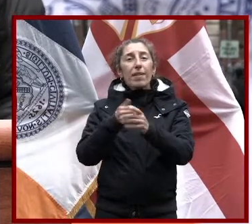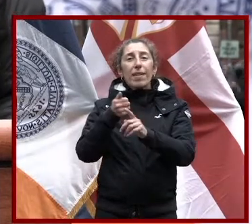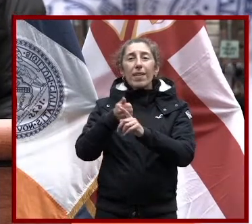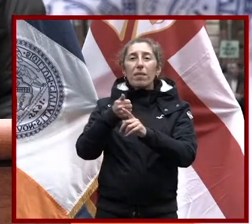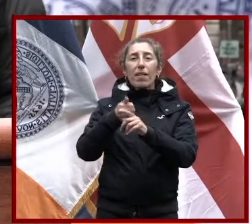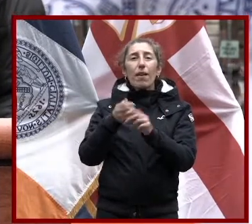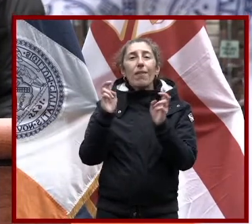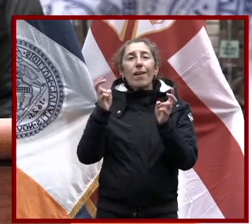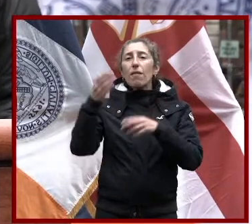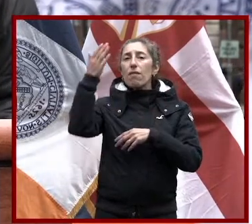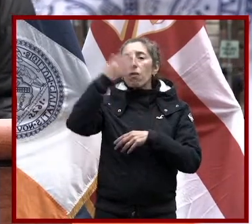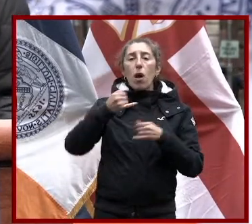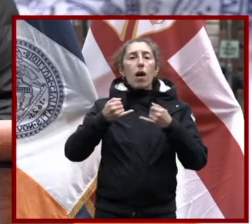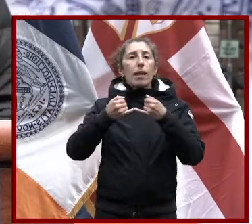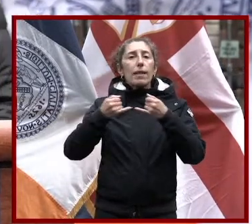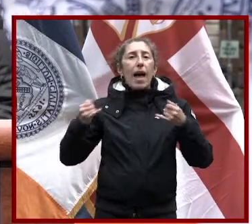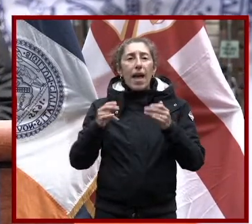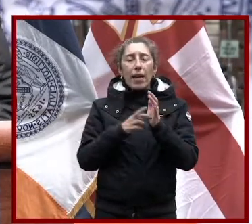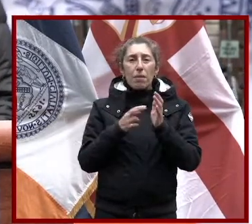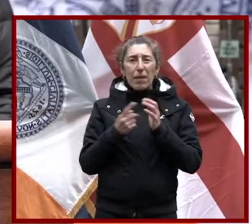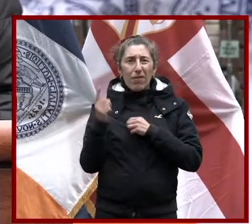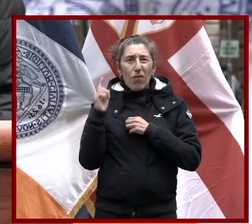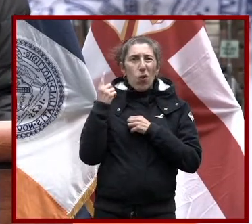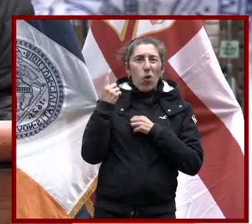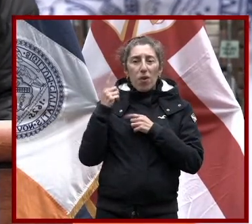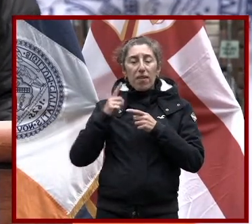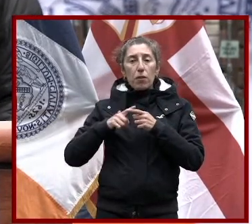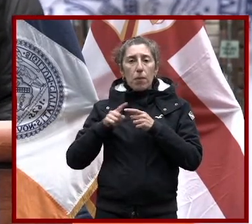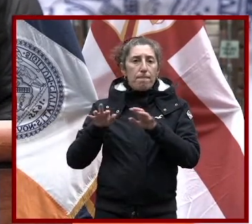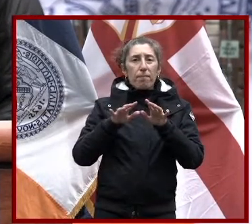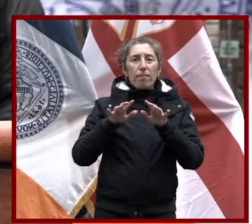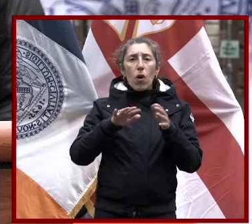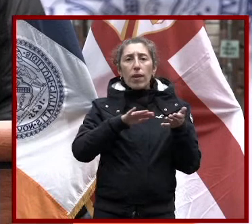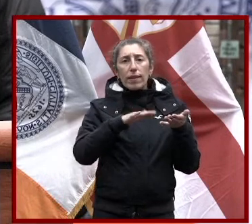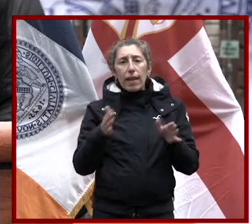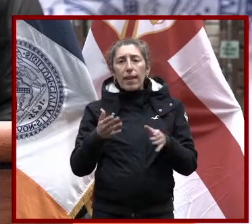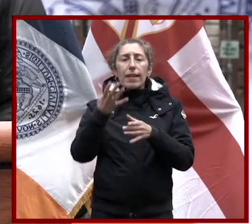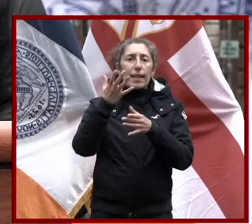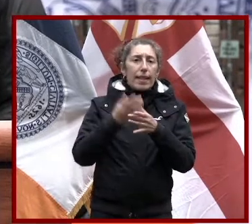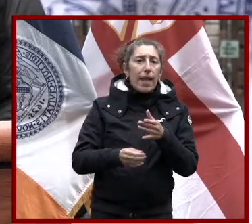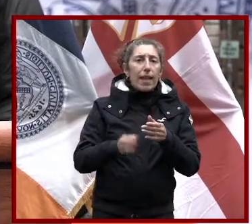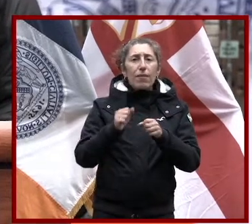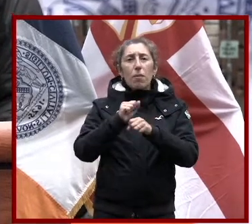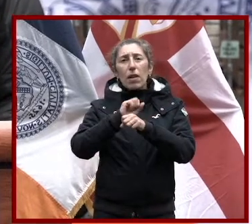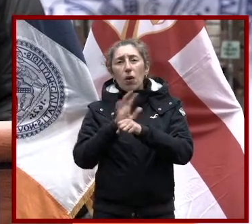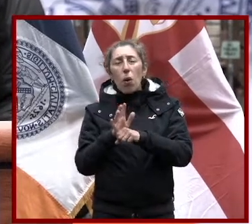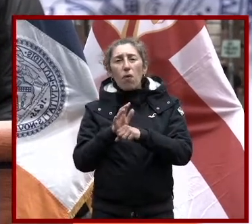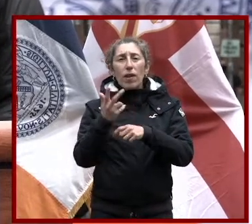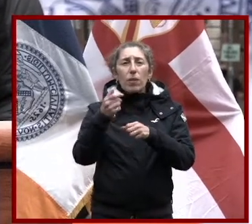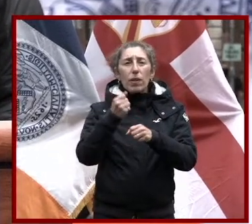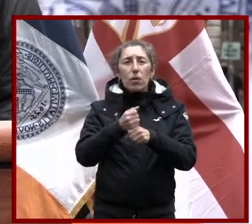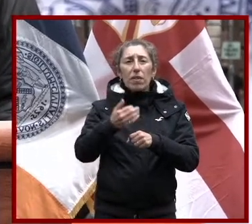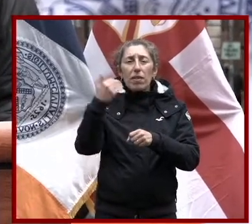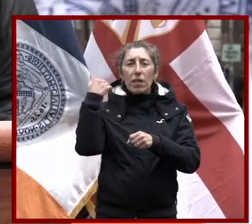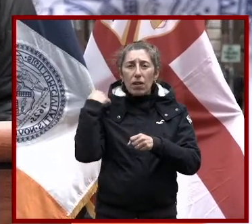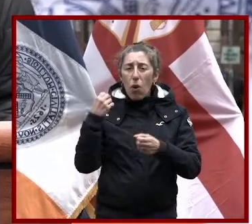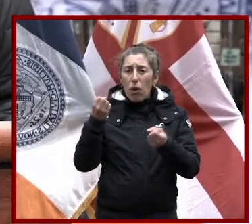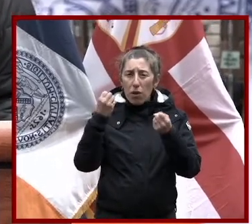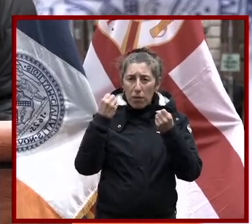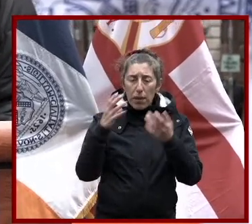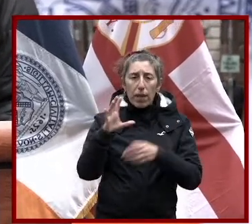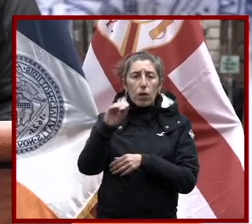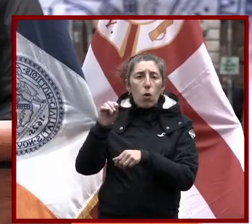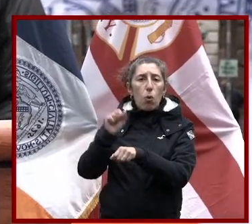a level that we had never experienced before, after losing dozens of our colleagues in the death of battle